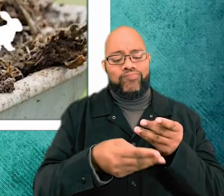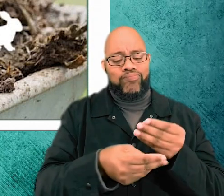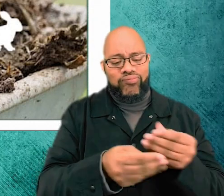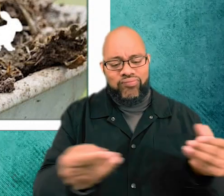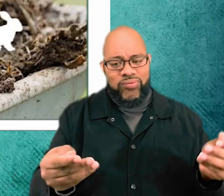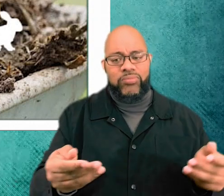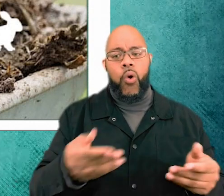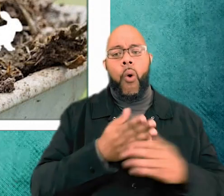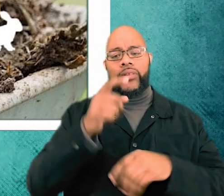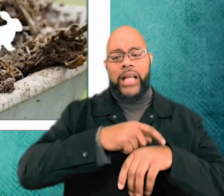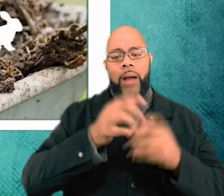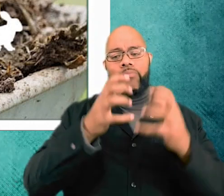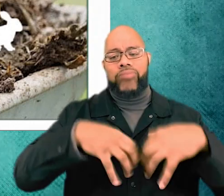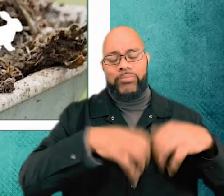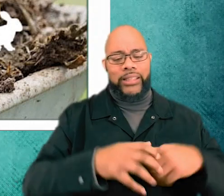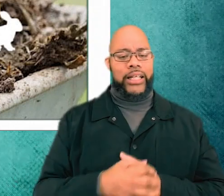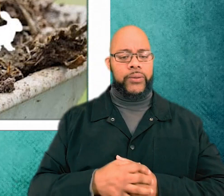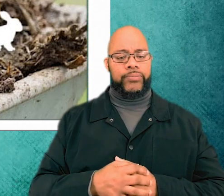time.